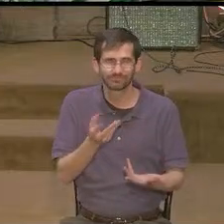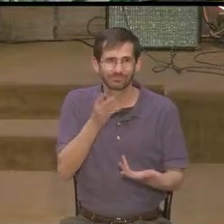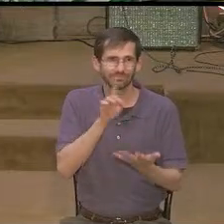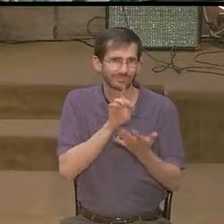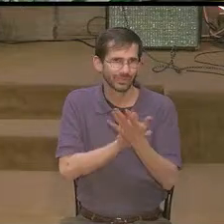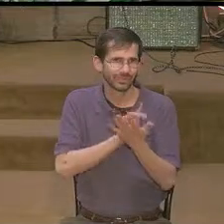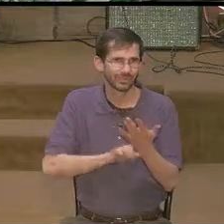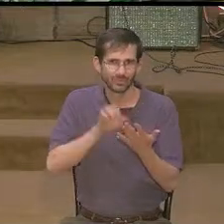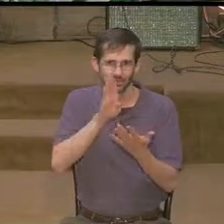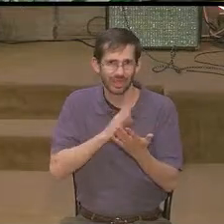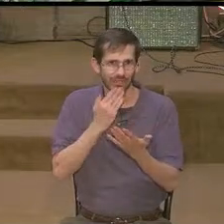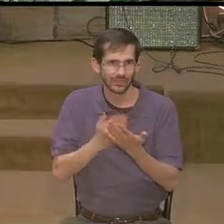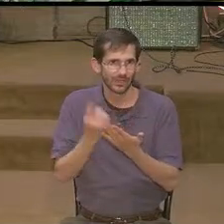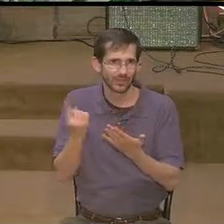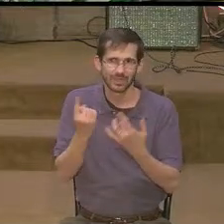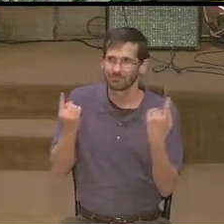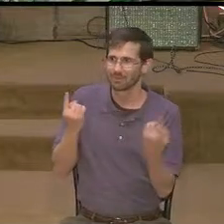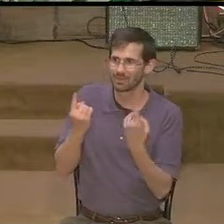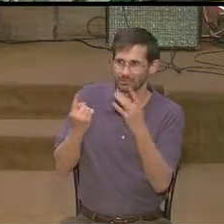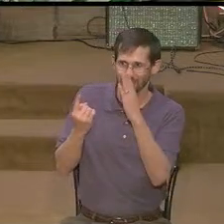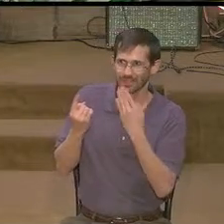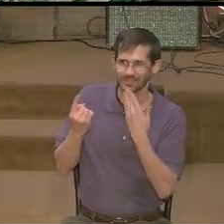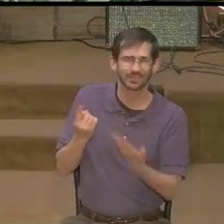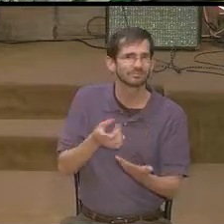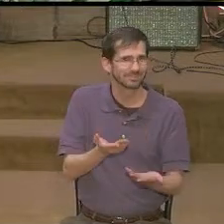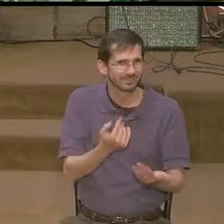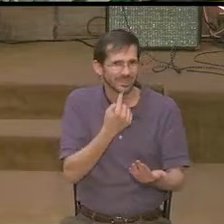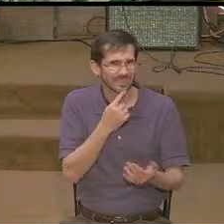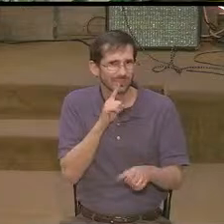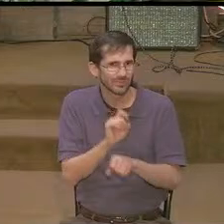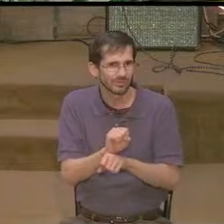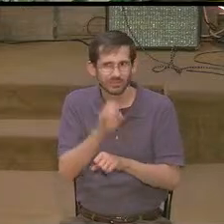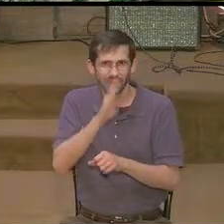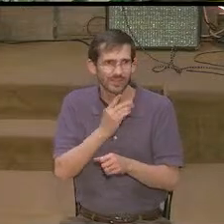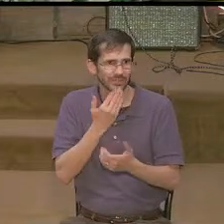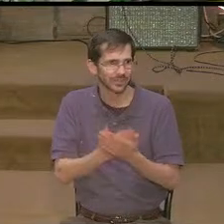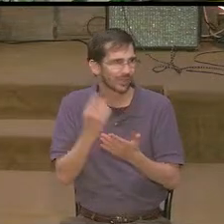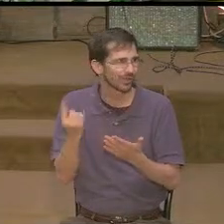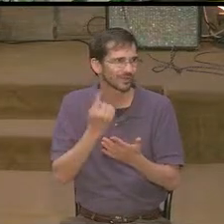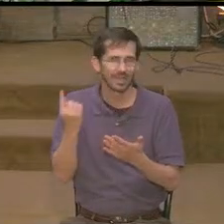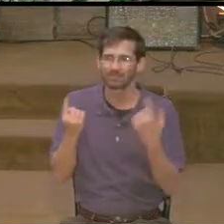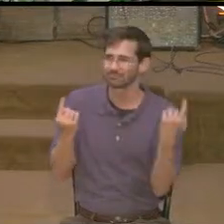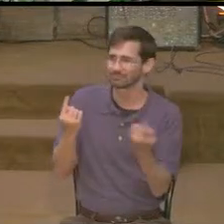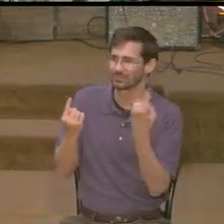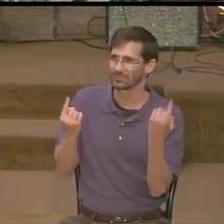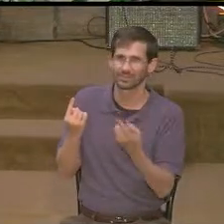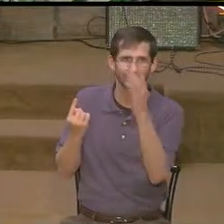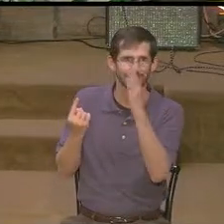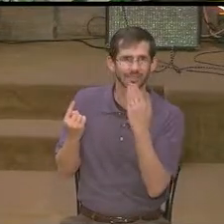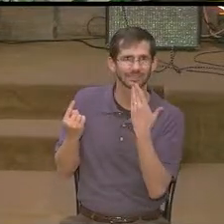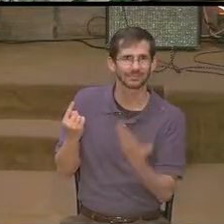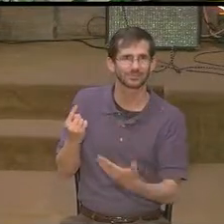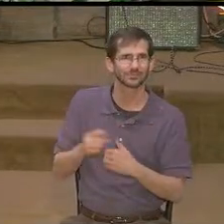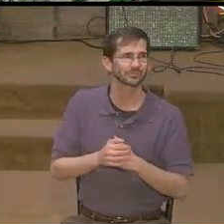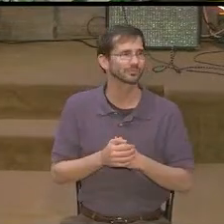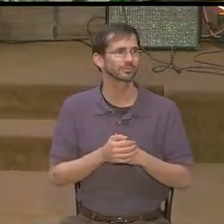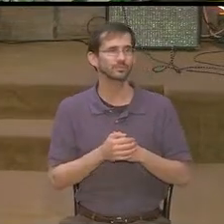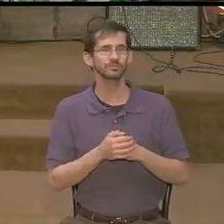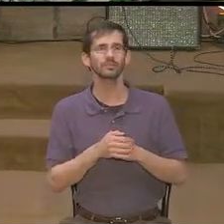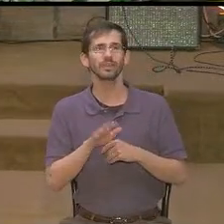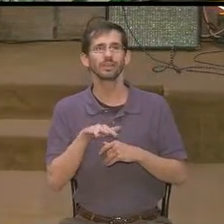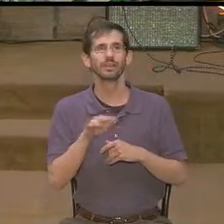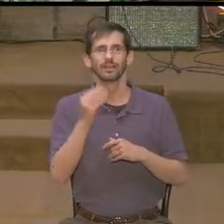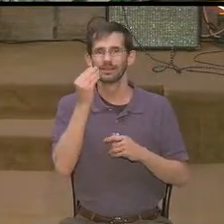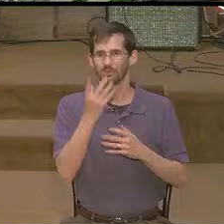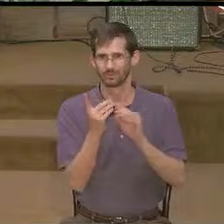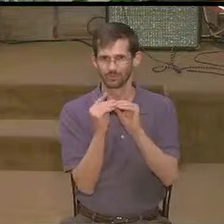time. Oh, come on, say it like you mean it. God is good all the time. And I want to tell you, I